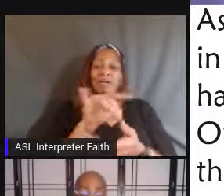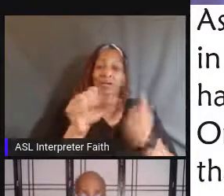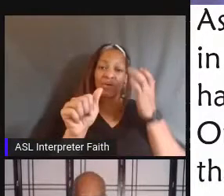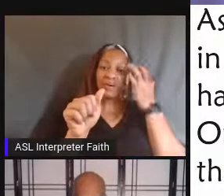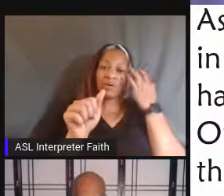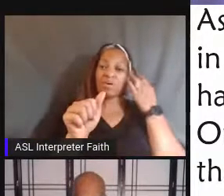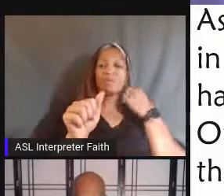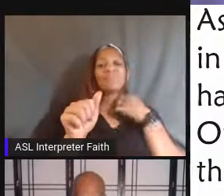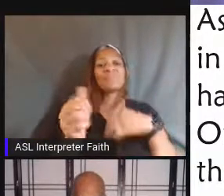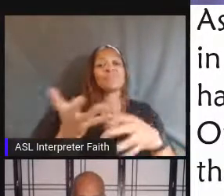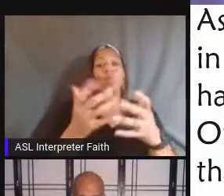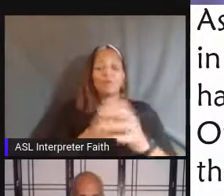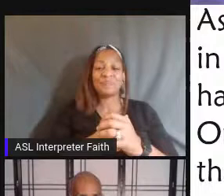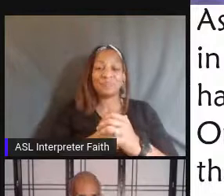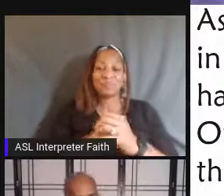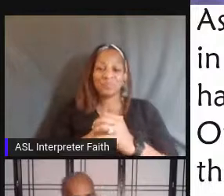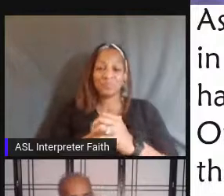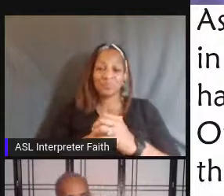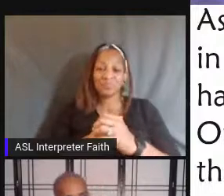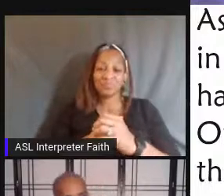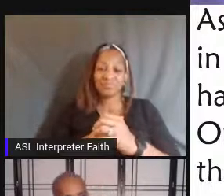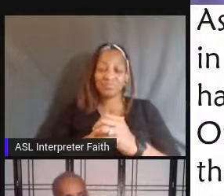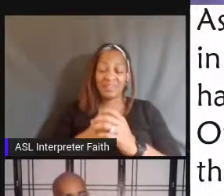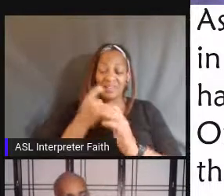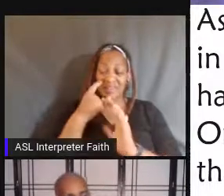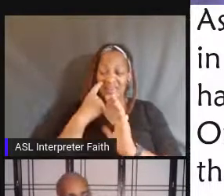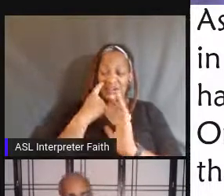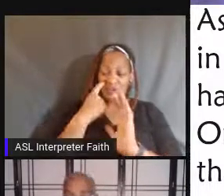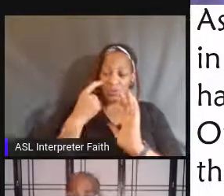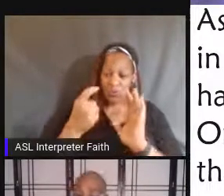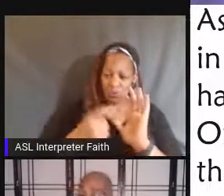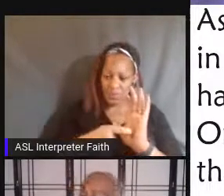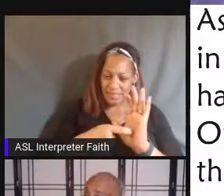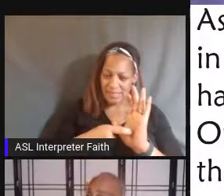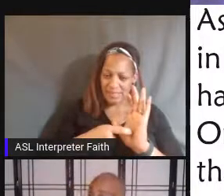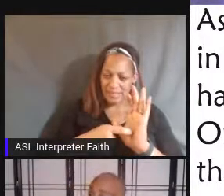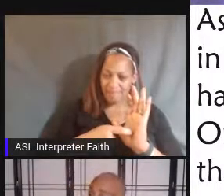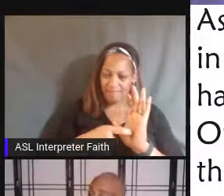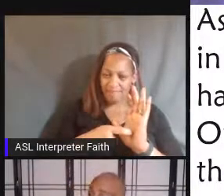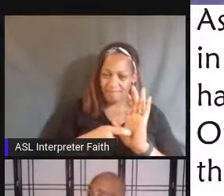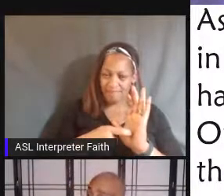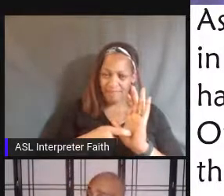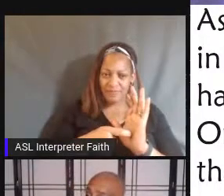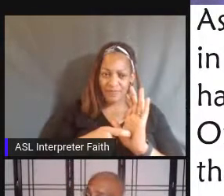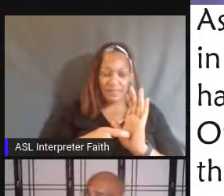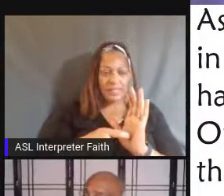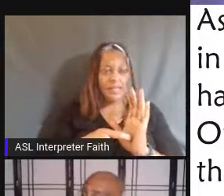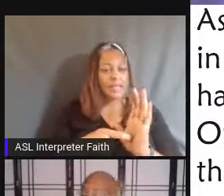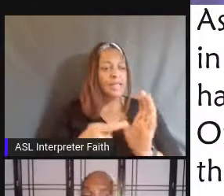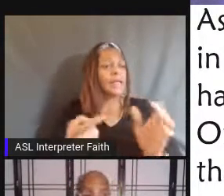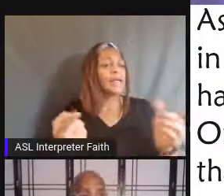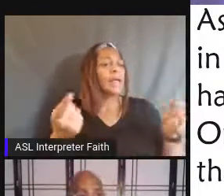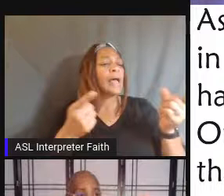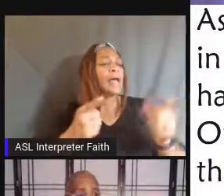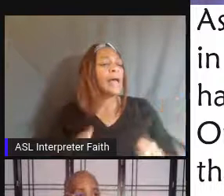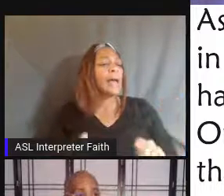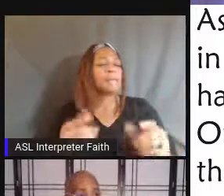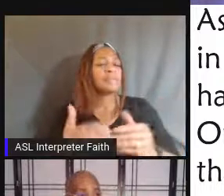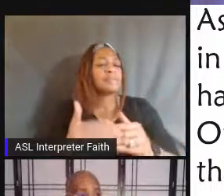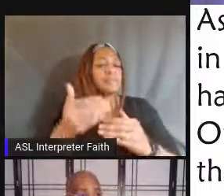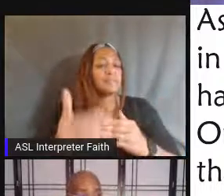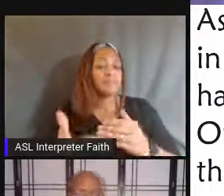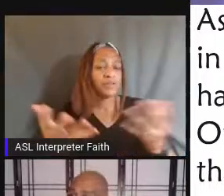are as follows. Notice that. And what happens next? Notice